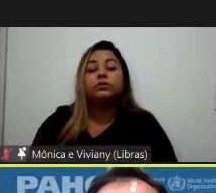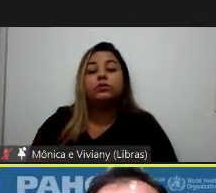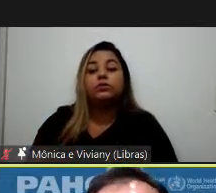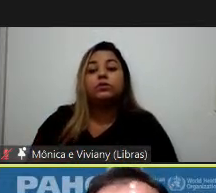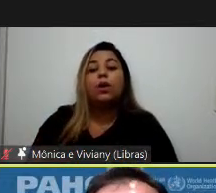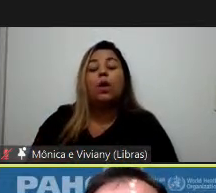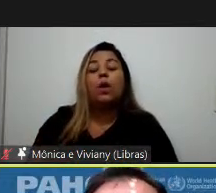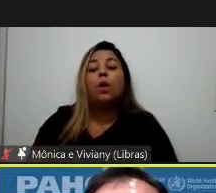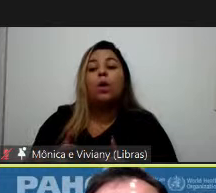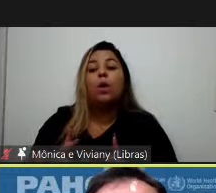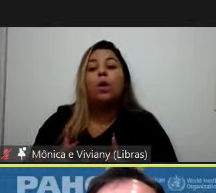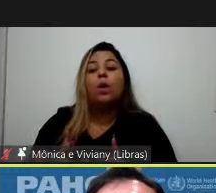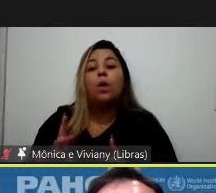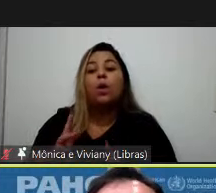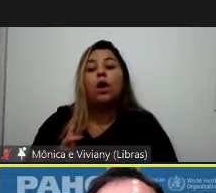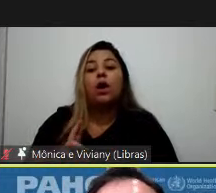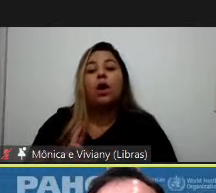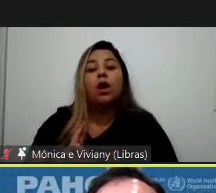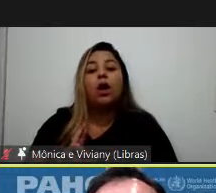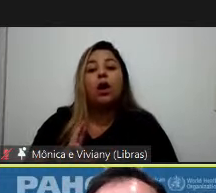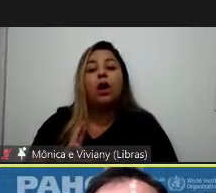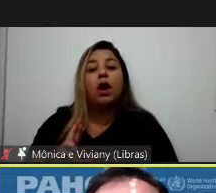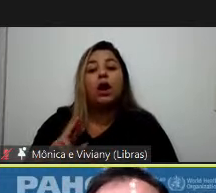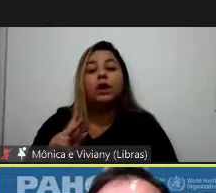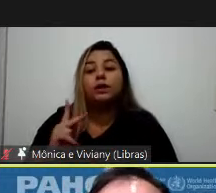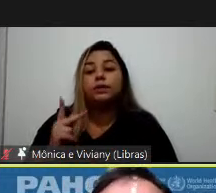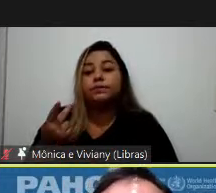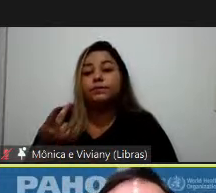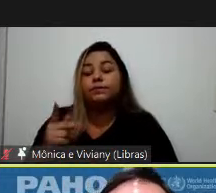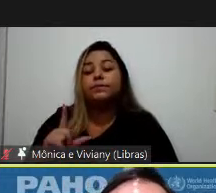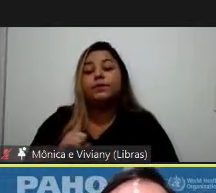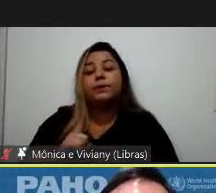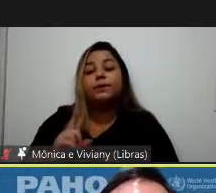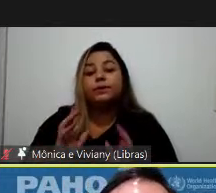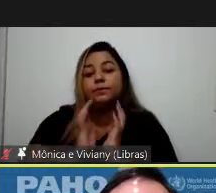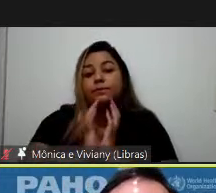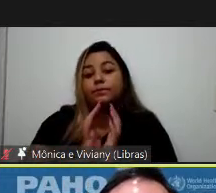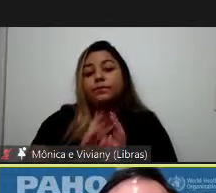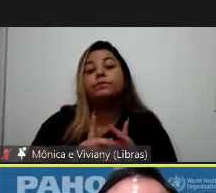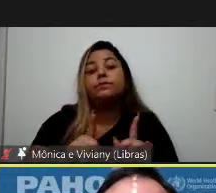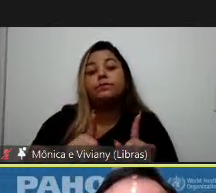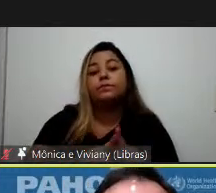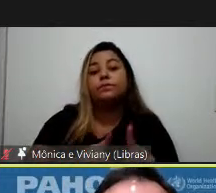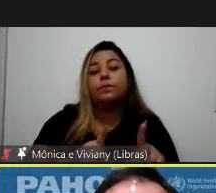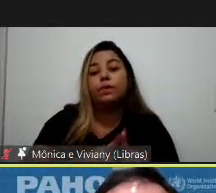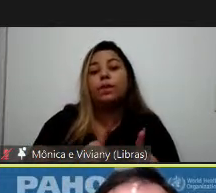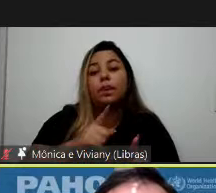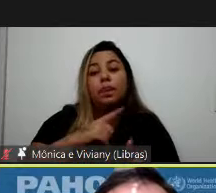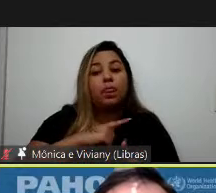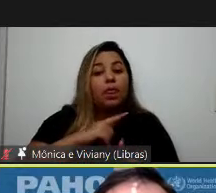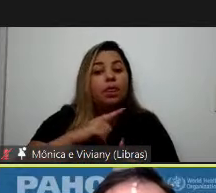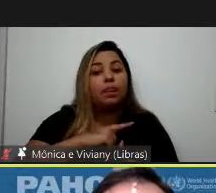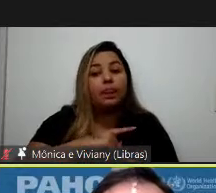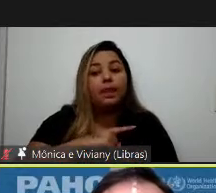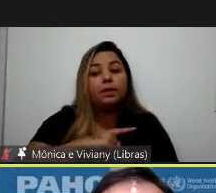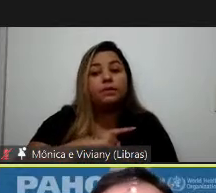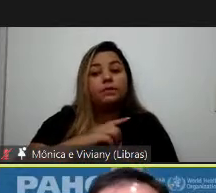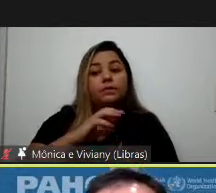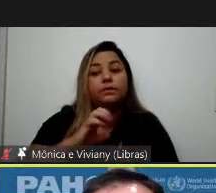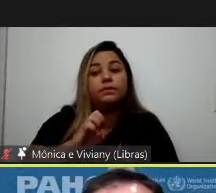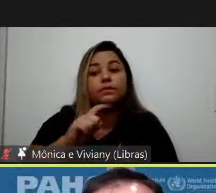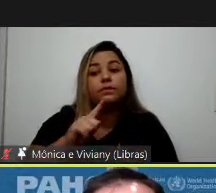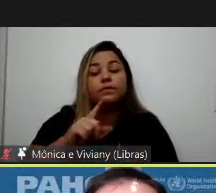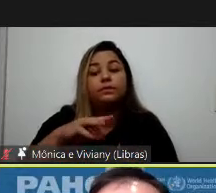we have, for example, adequate human resources that can act, so that teams are sufficient, that they have